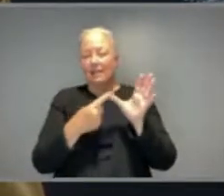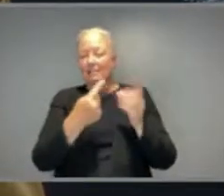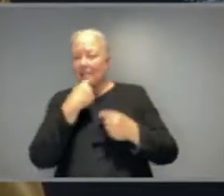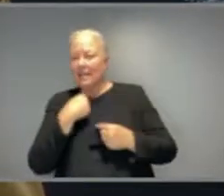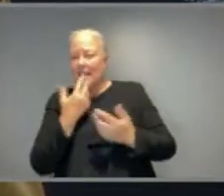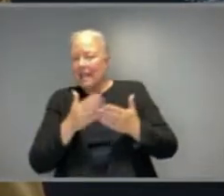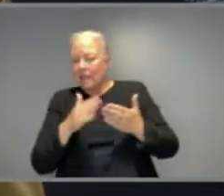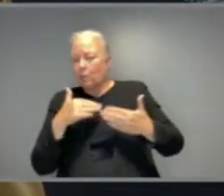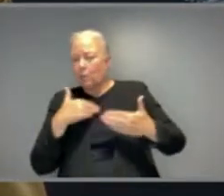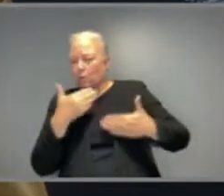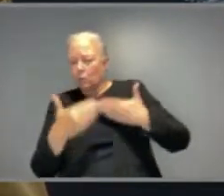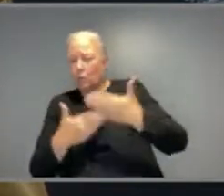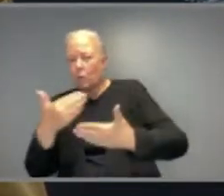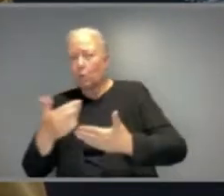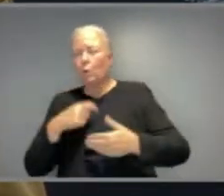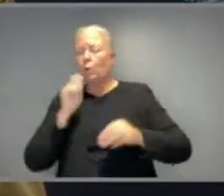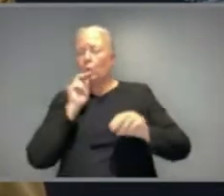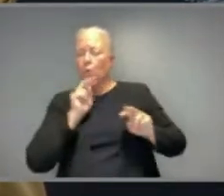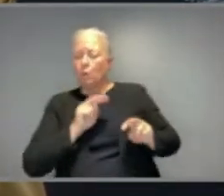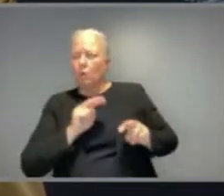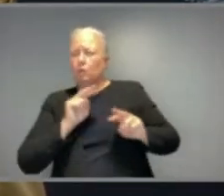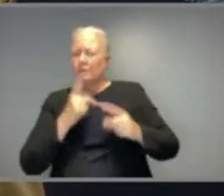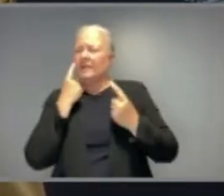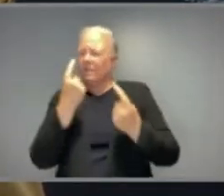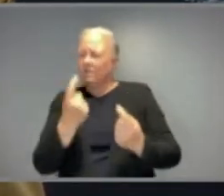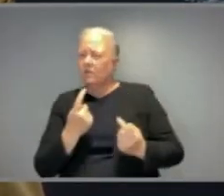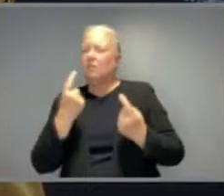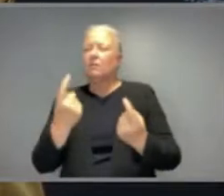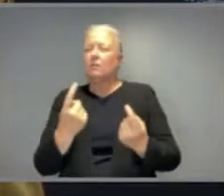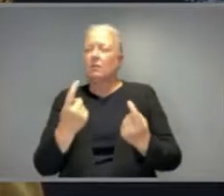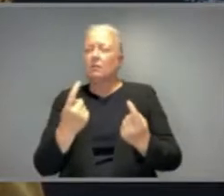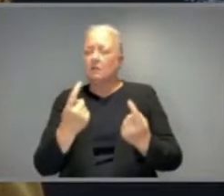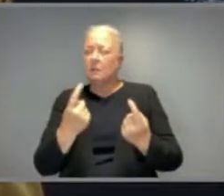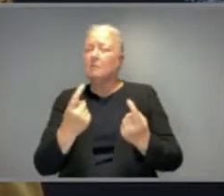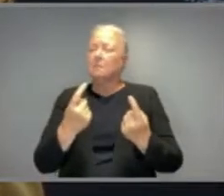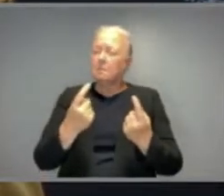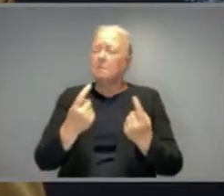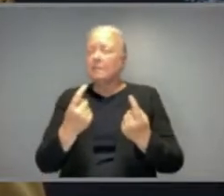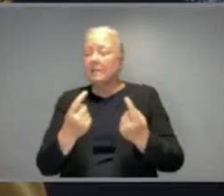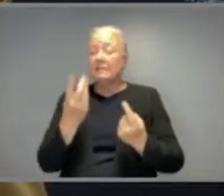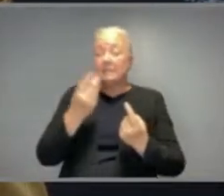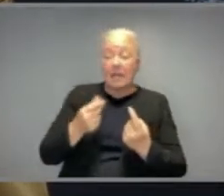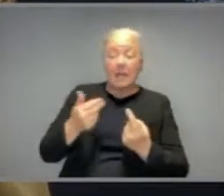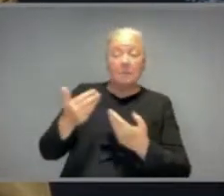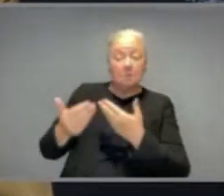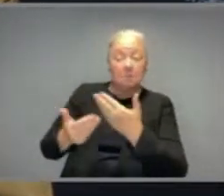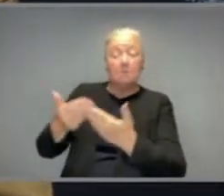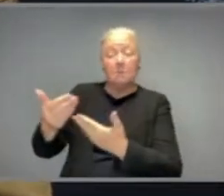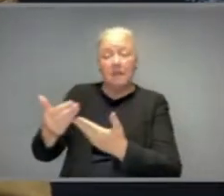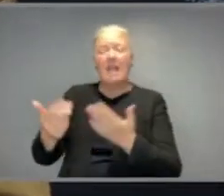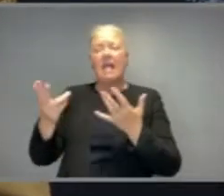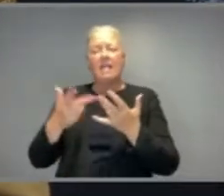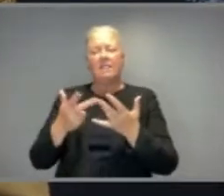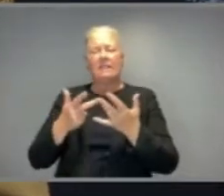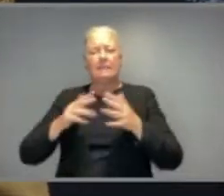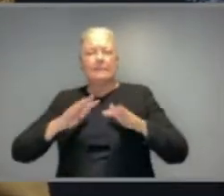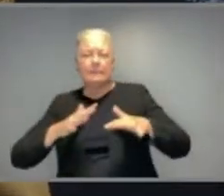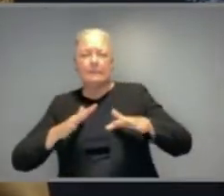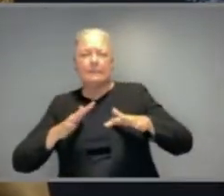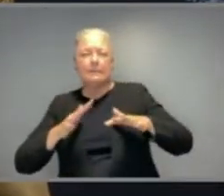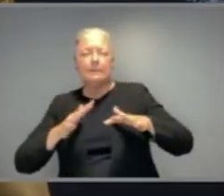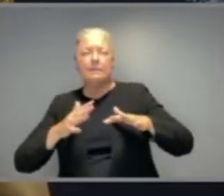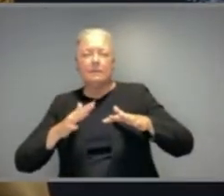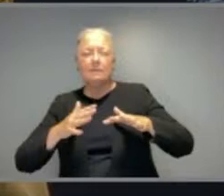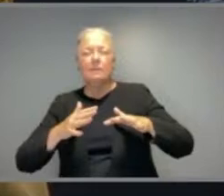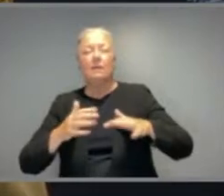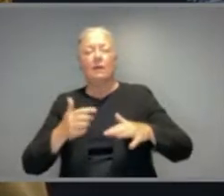very carefully from here on in to see where some areas are moving ahead and where other areas are falling behind. And then we'll be, adapting